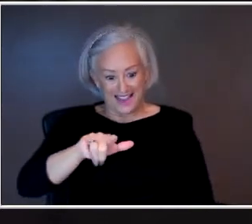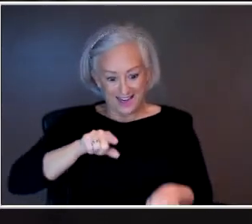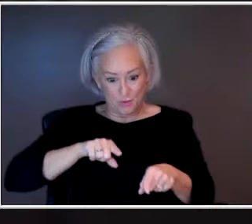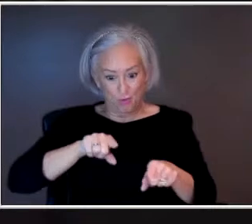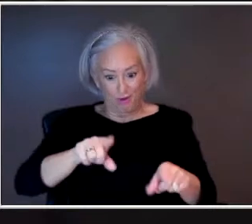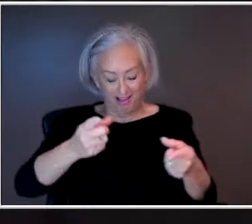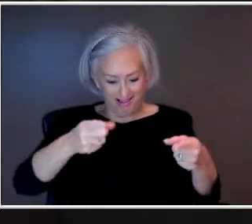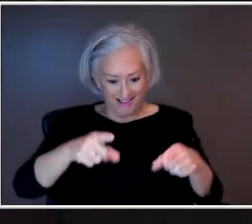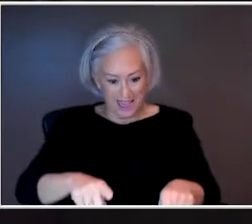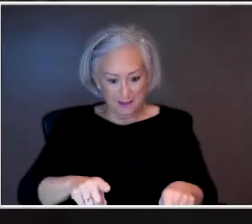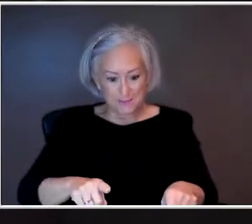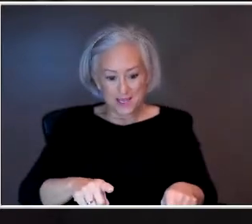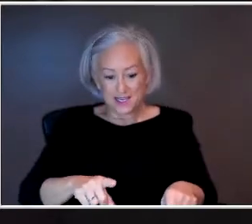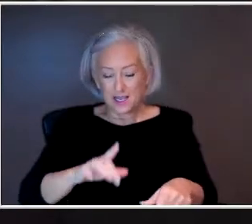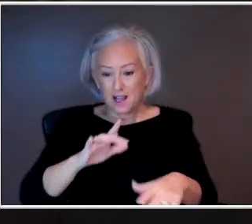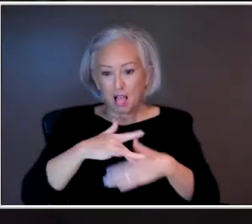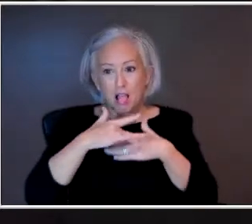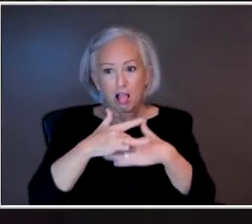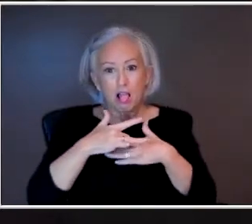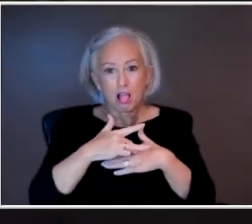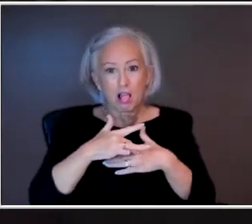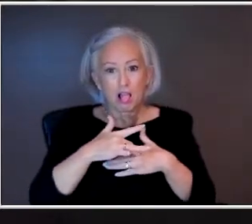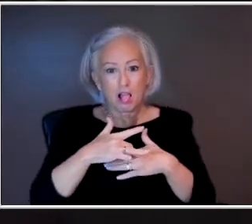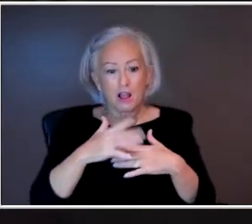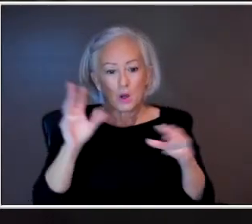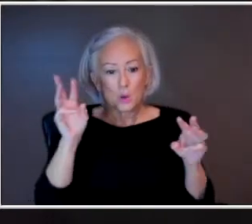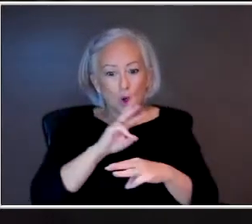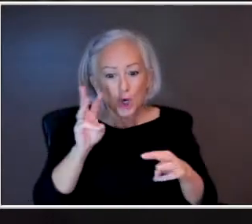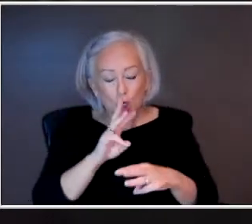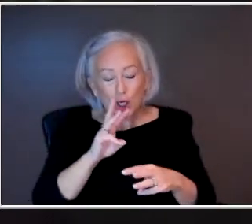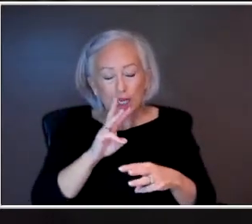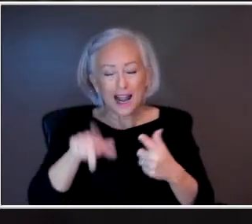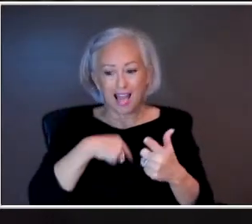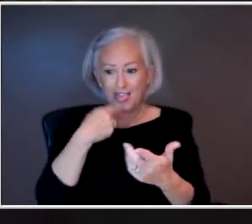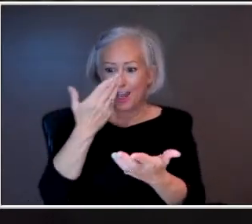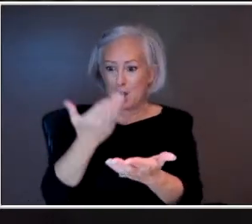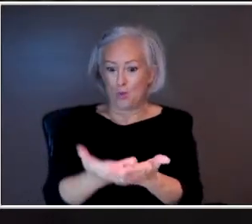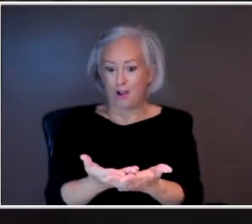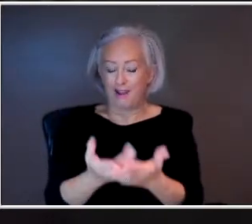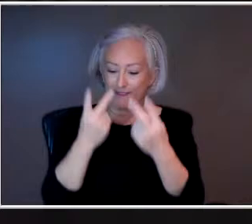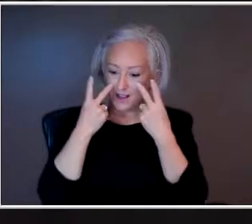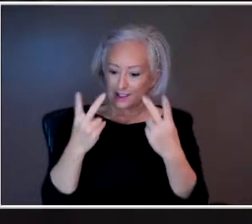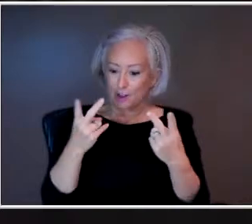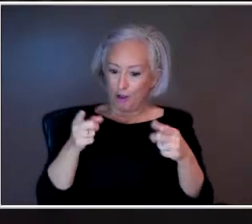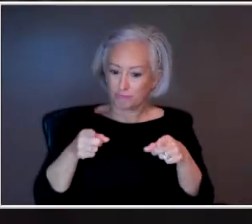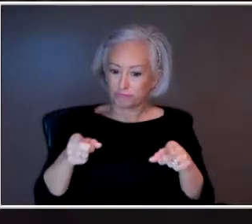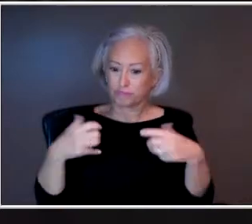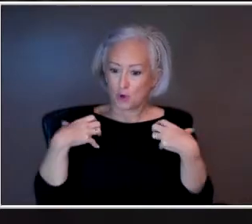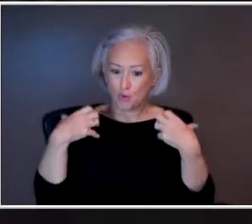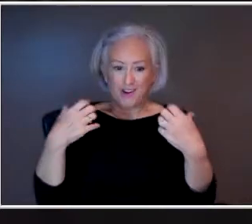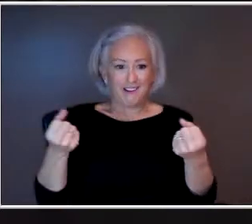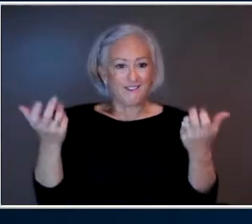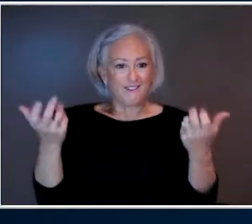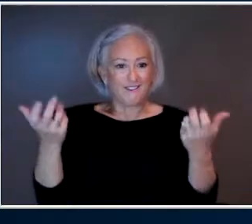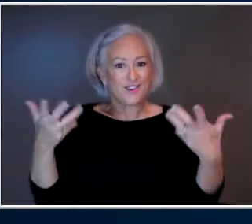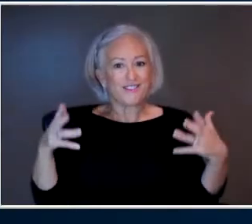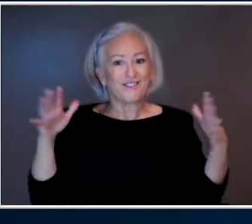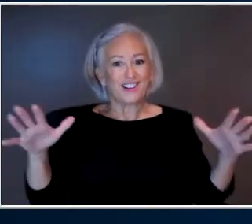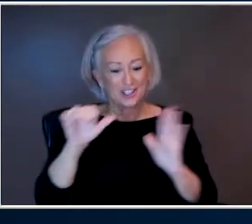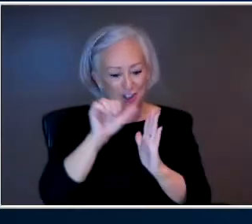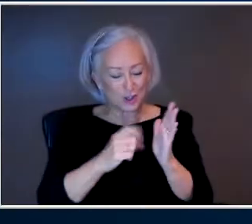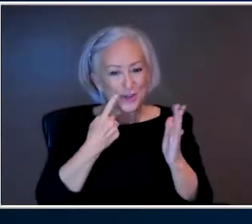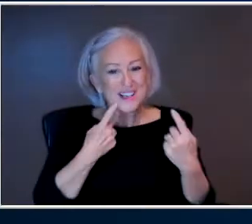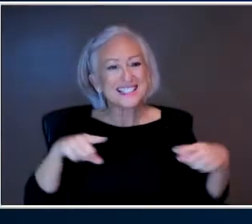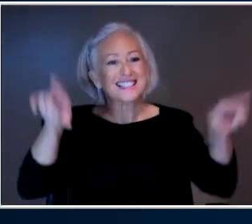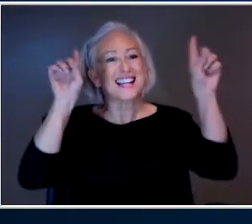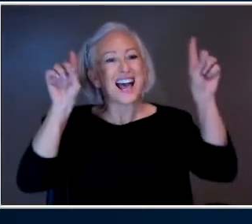worried sick about him. But when I got there, seeing that he's in recovery and surgery was successful, I was just you landed and